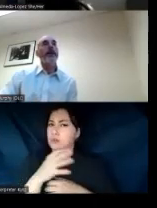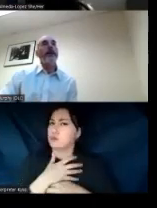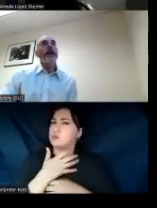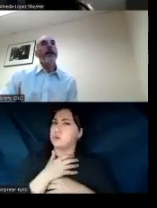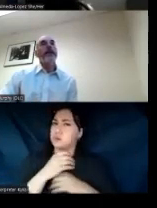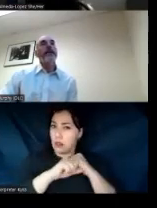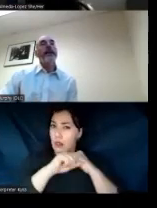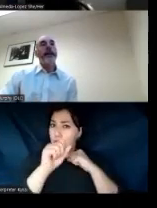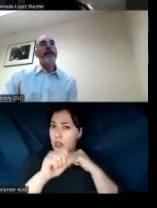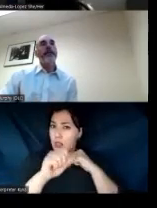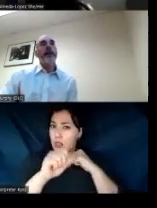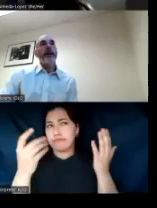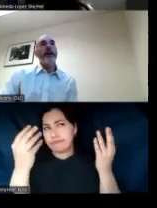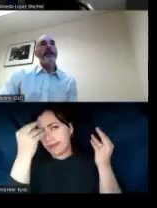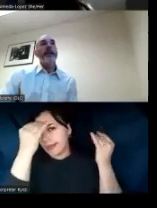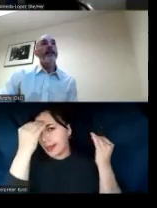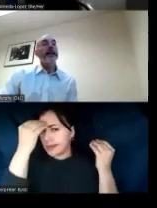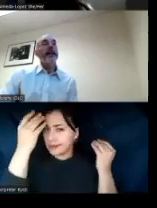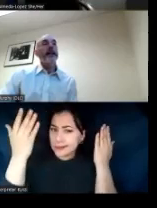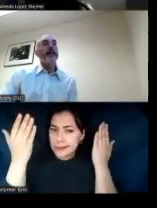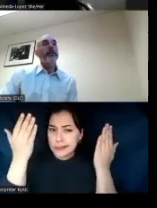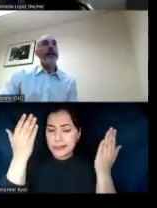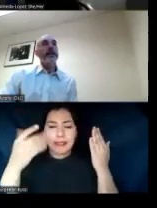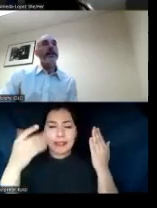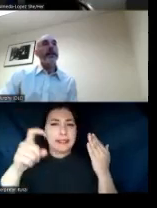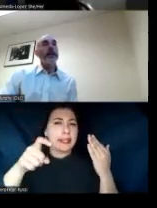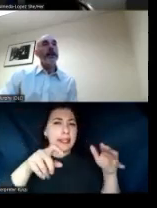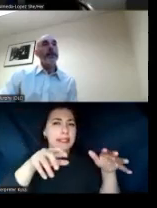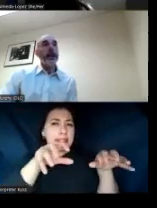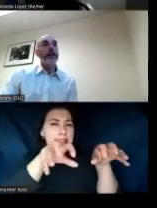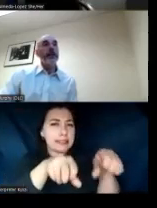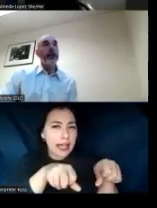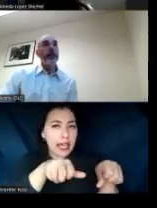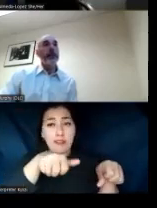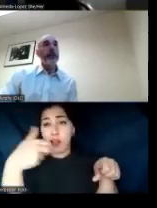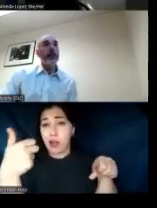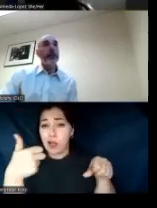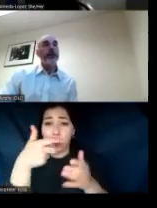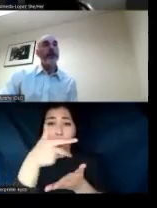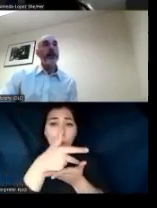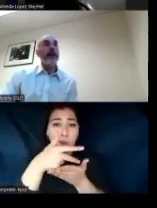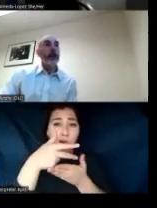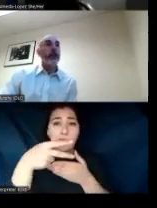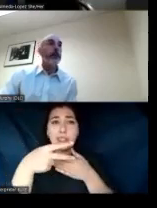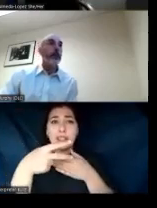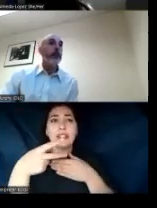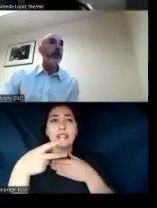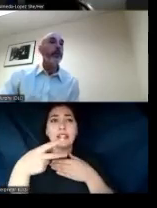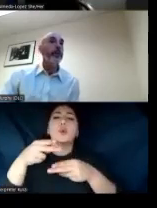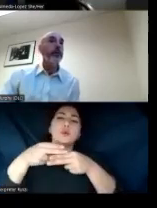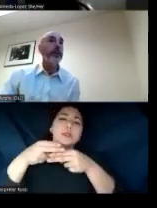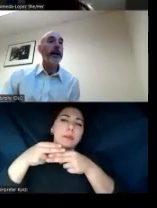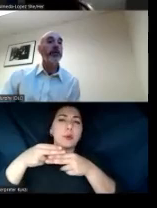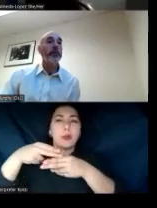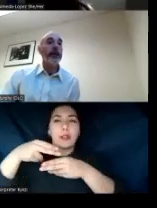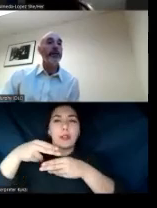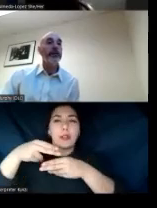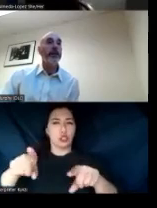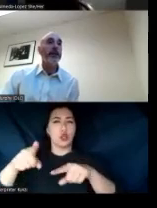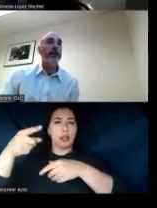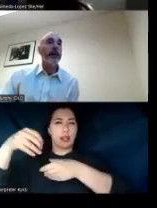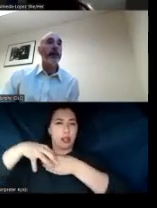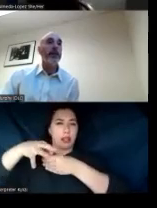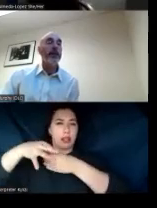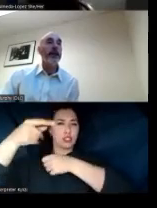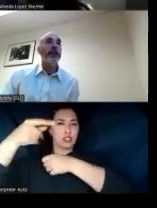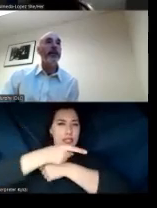about seeing if designated spaces can be made available on election day that are closer to the actual